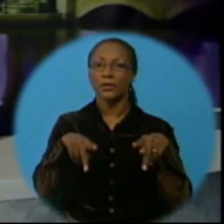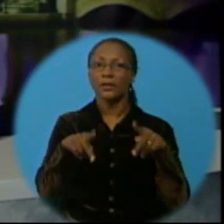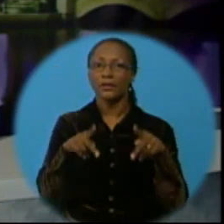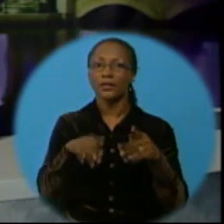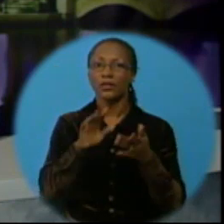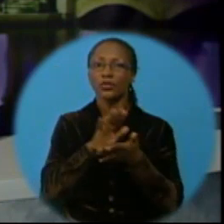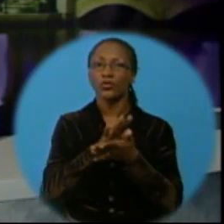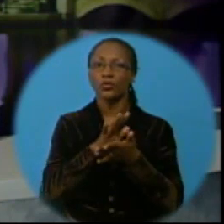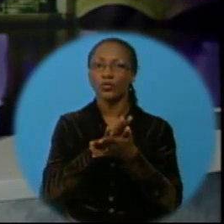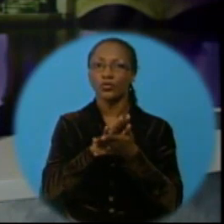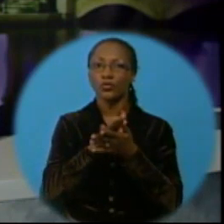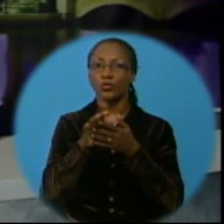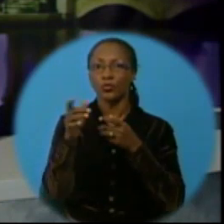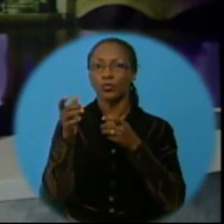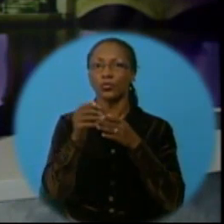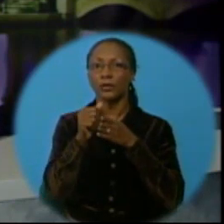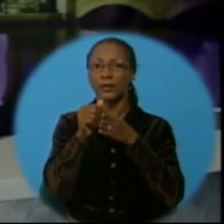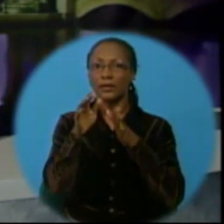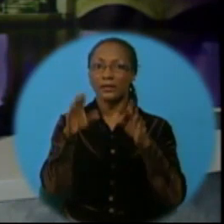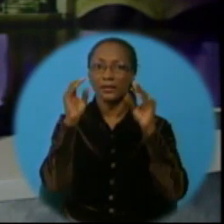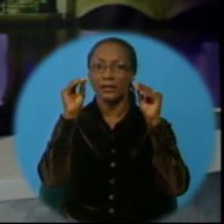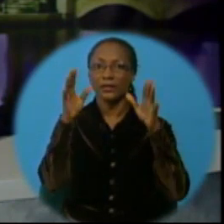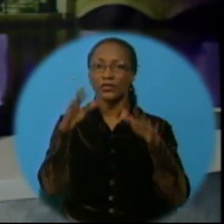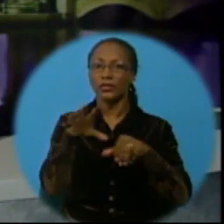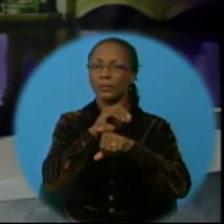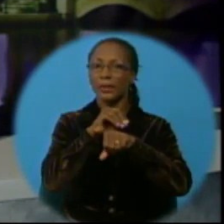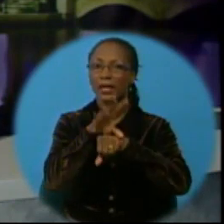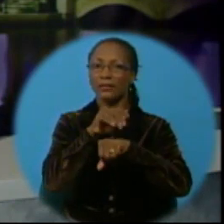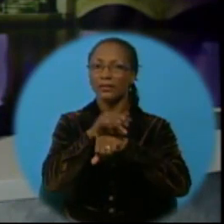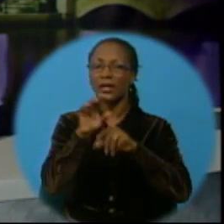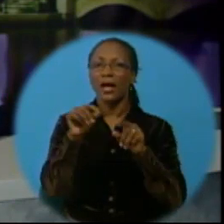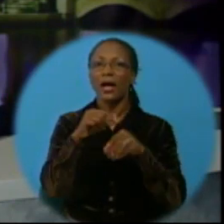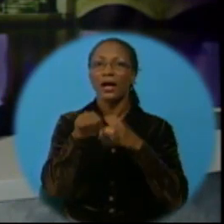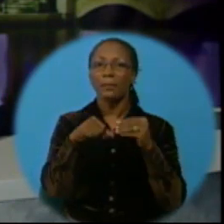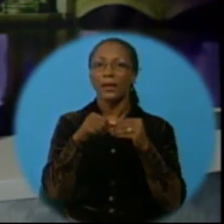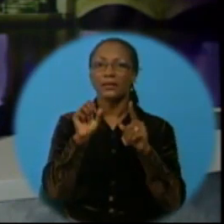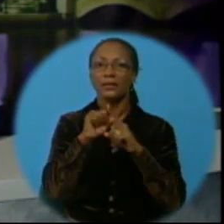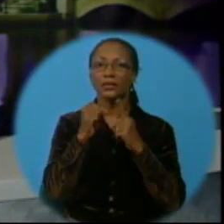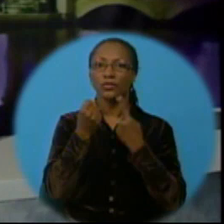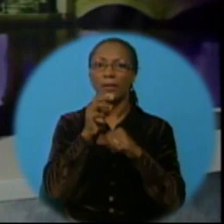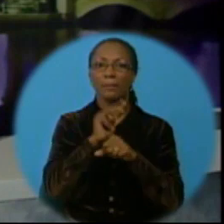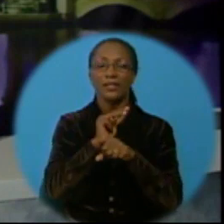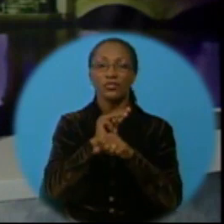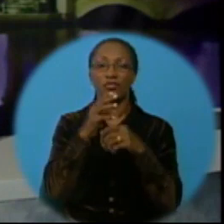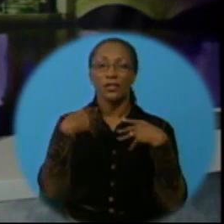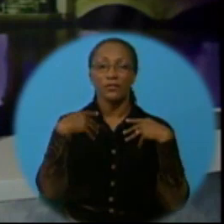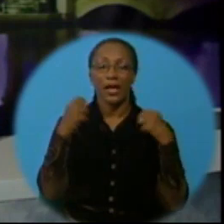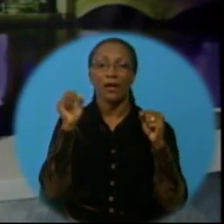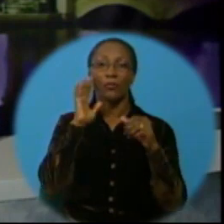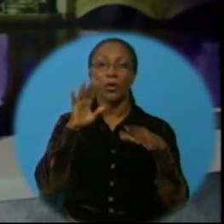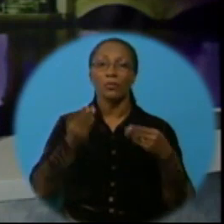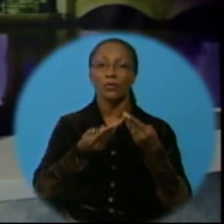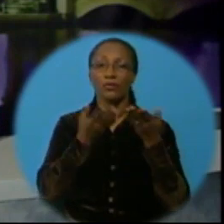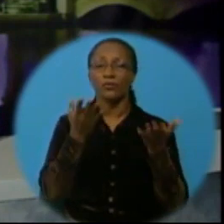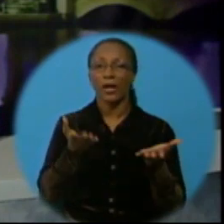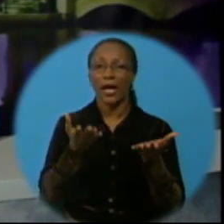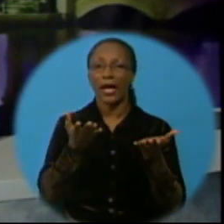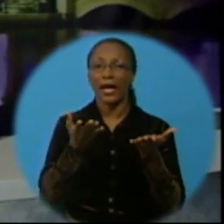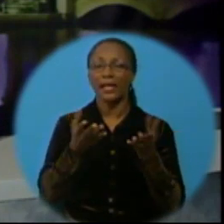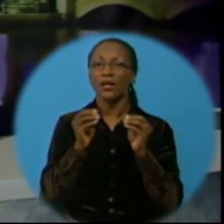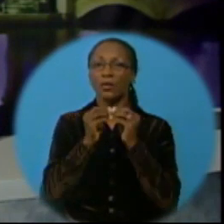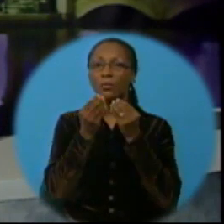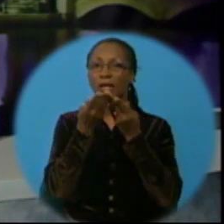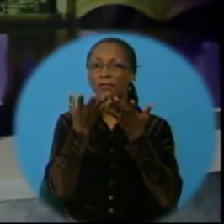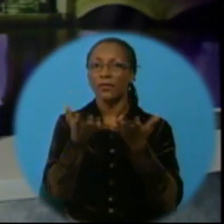school administrators and teachers are being advised about the situation. The Ministry of Health will provide an update after the public